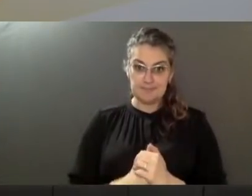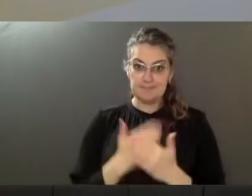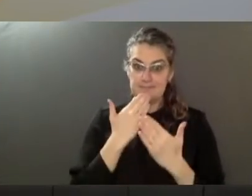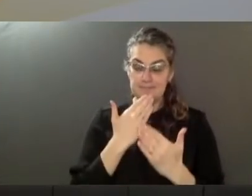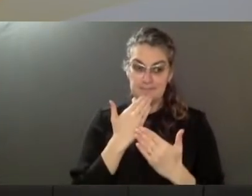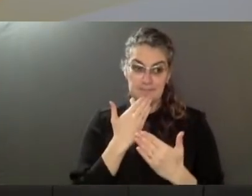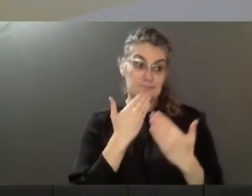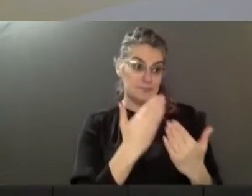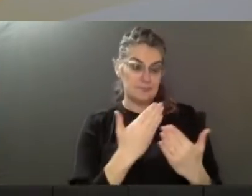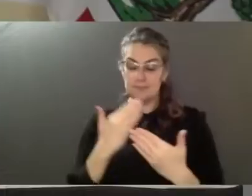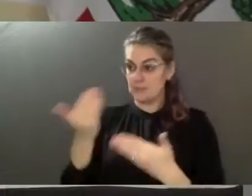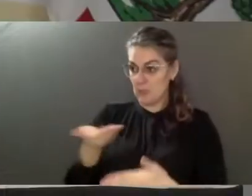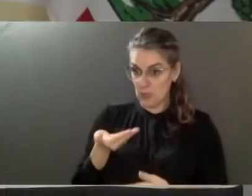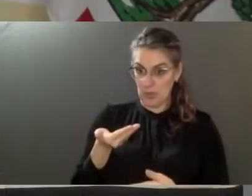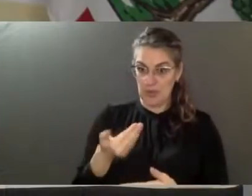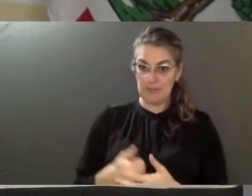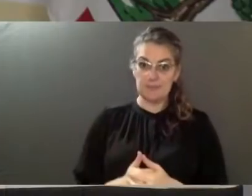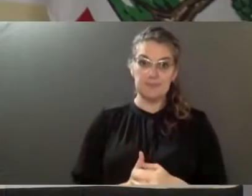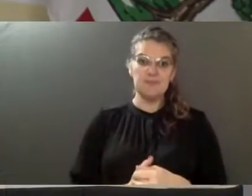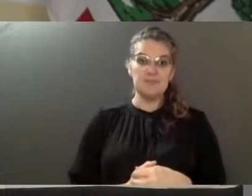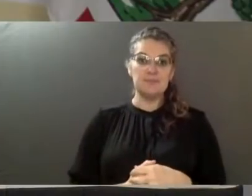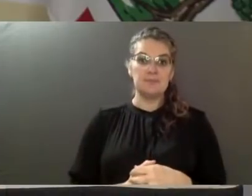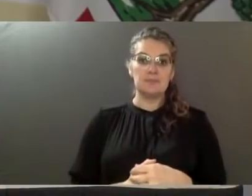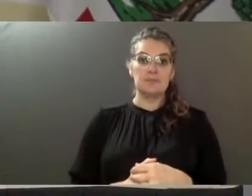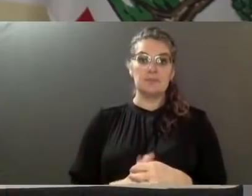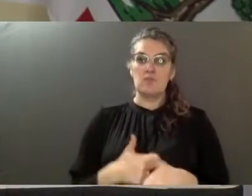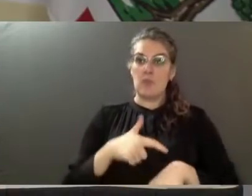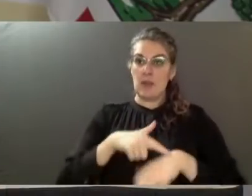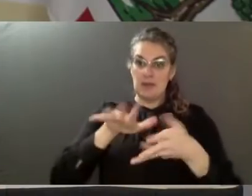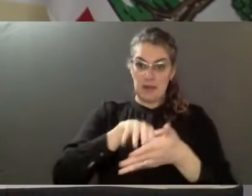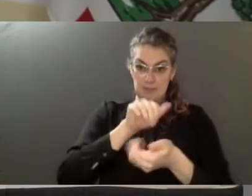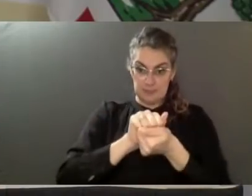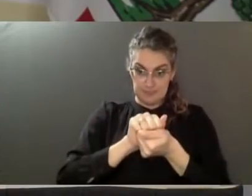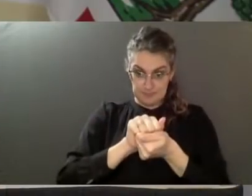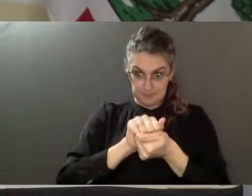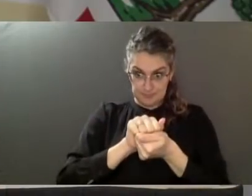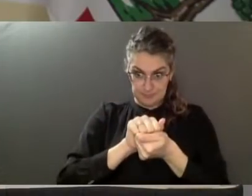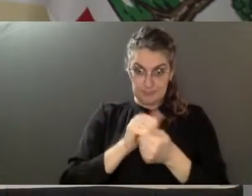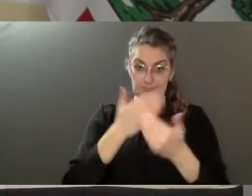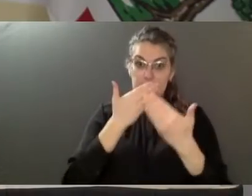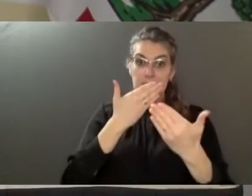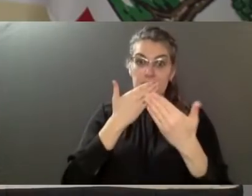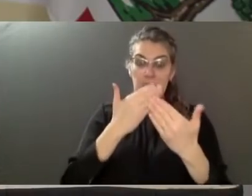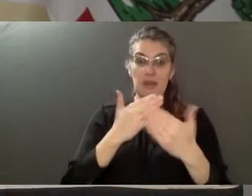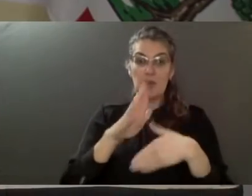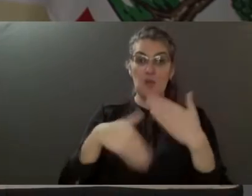you. Thank you, Dave. I think that wraps us up today, so thank you both as well, and to Island, stay safe.